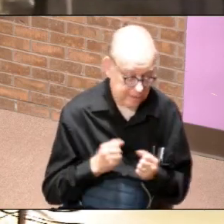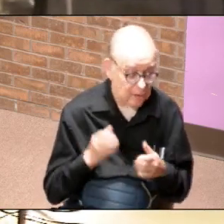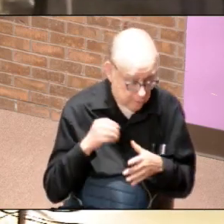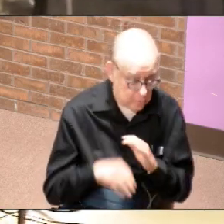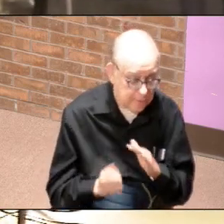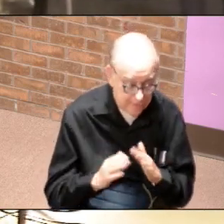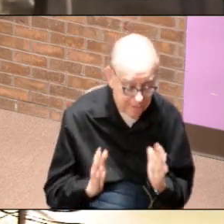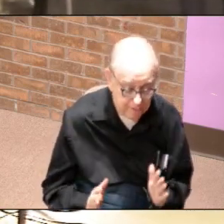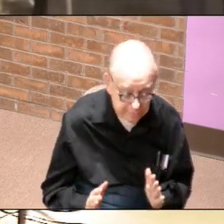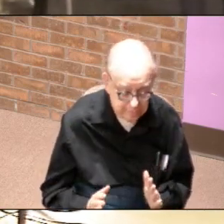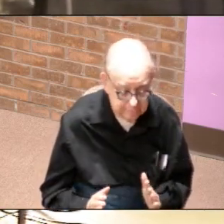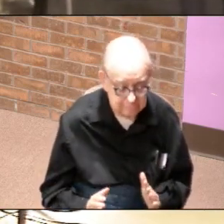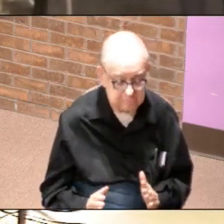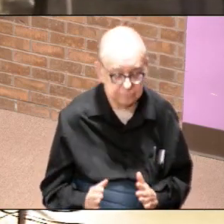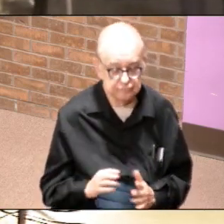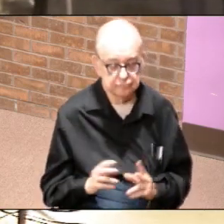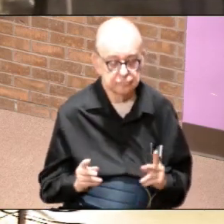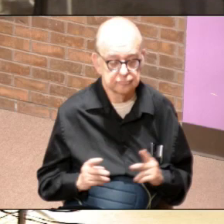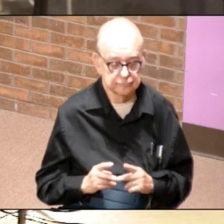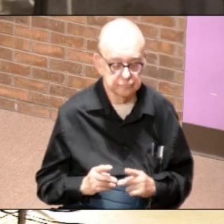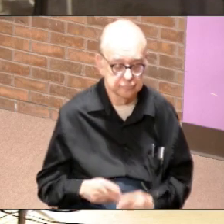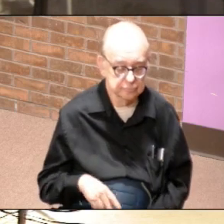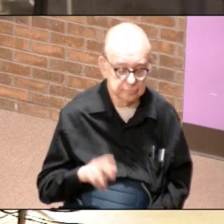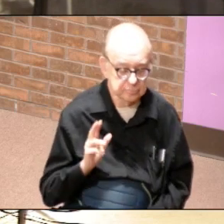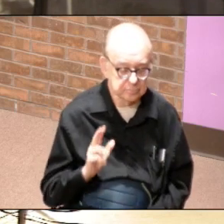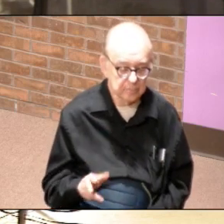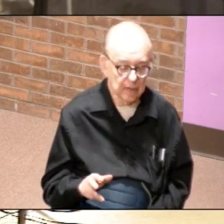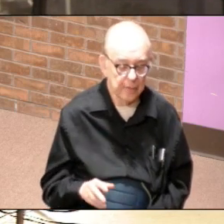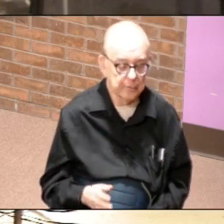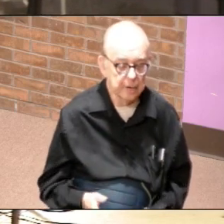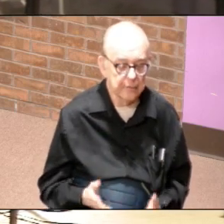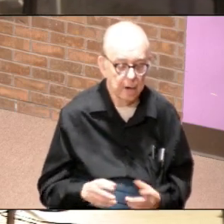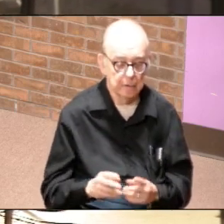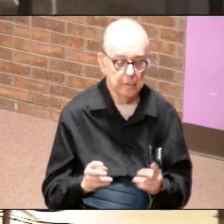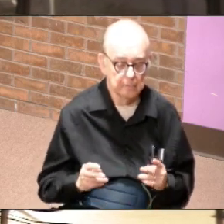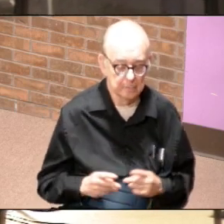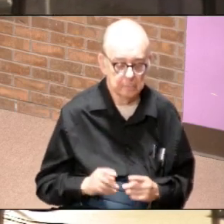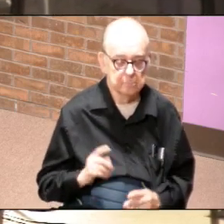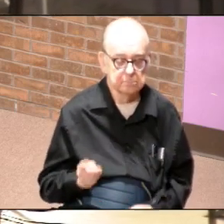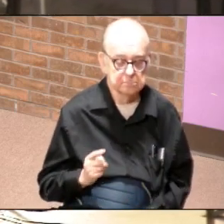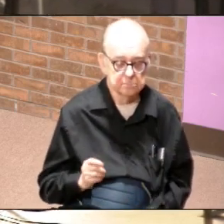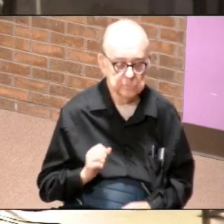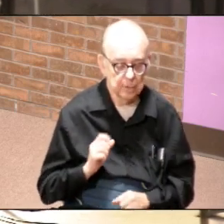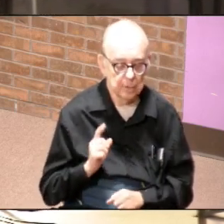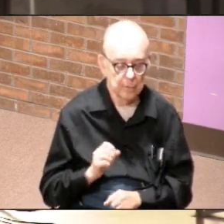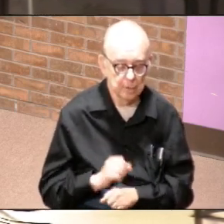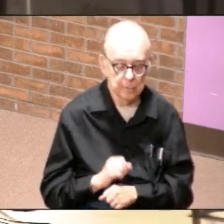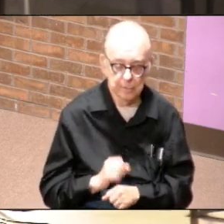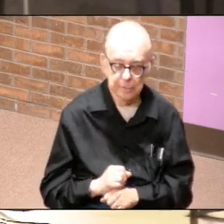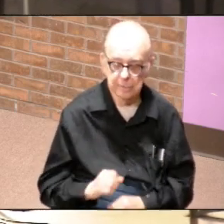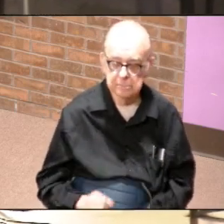cold. That place had three fireplaces. Only one of them worked.